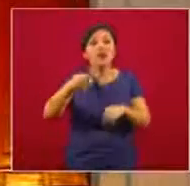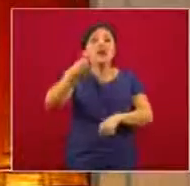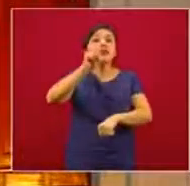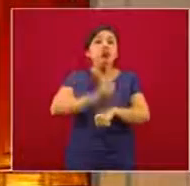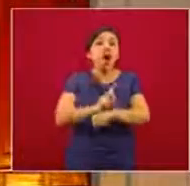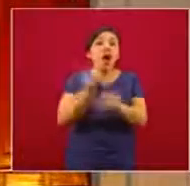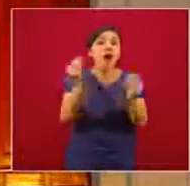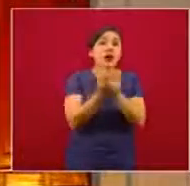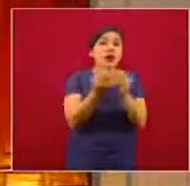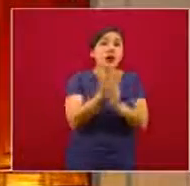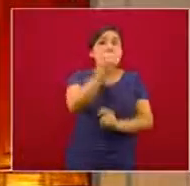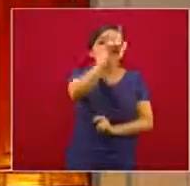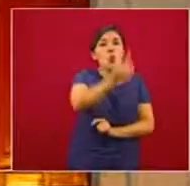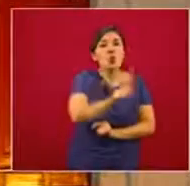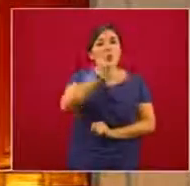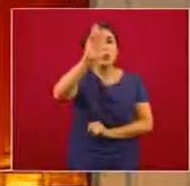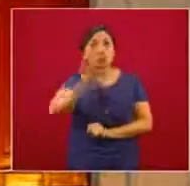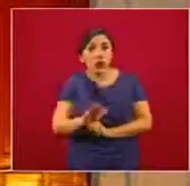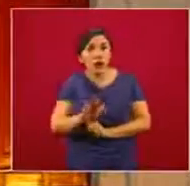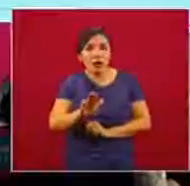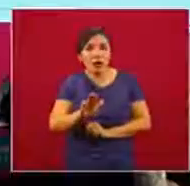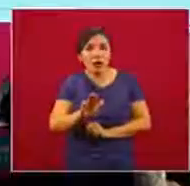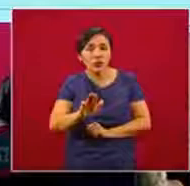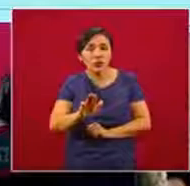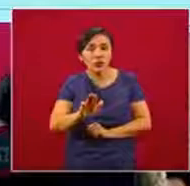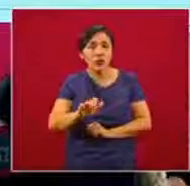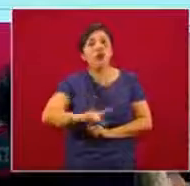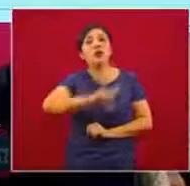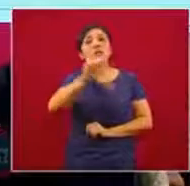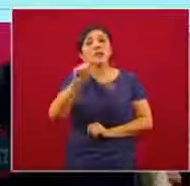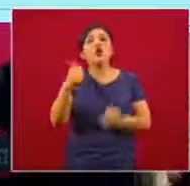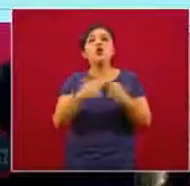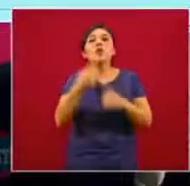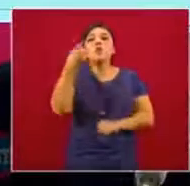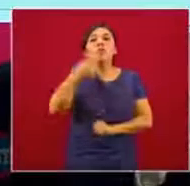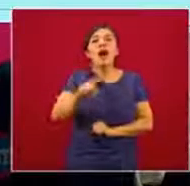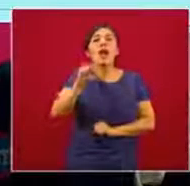half the classrooms will be taking